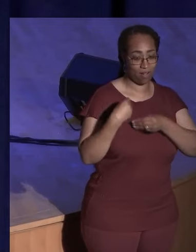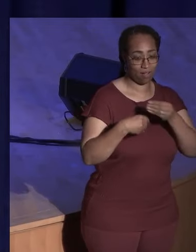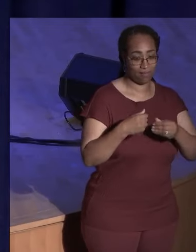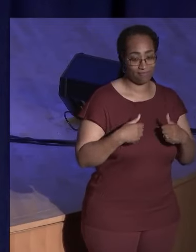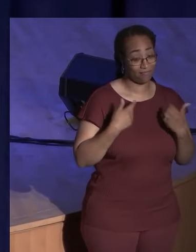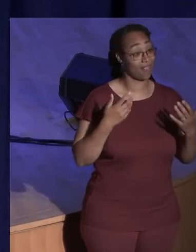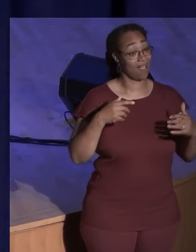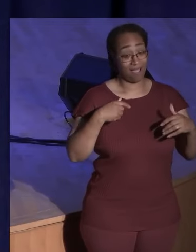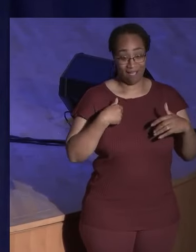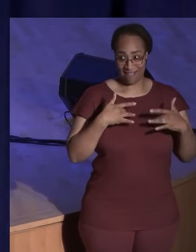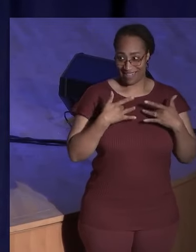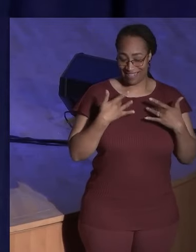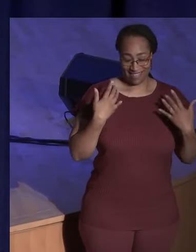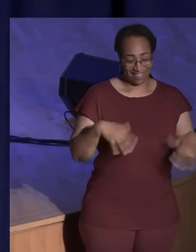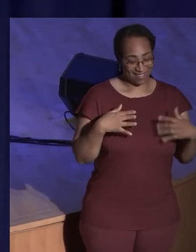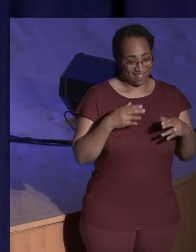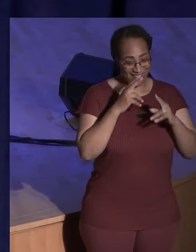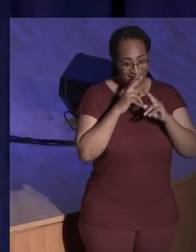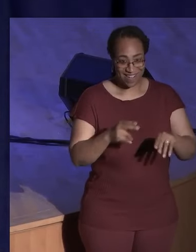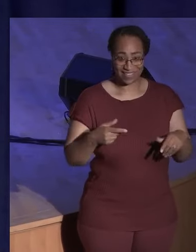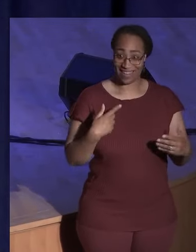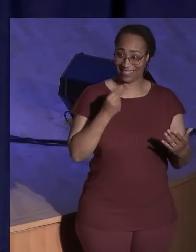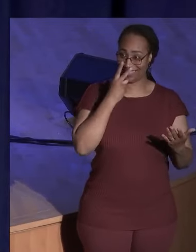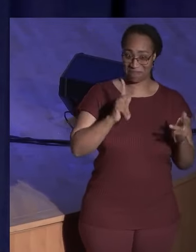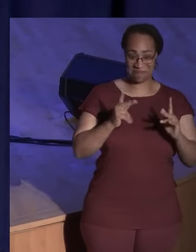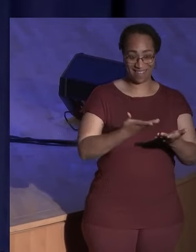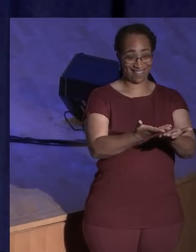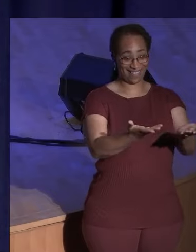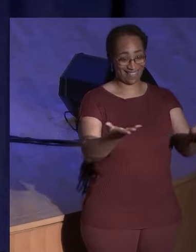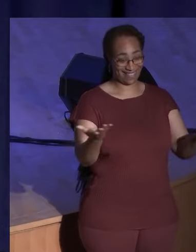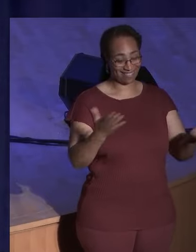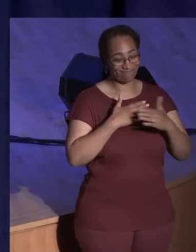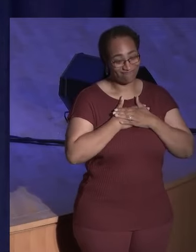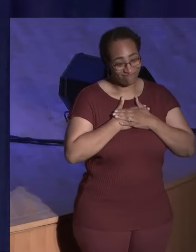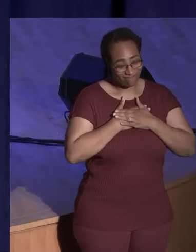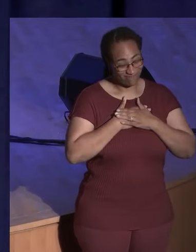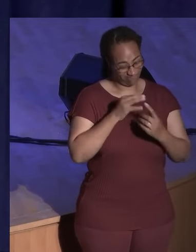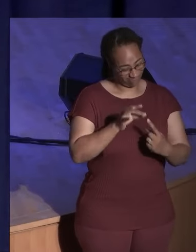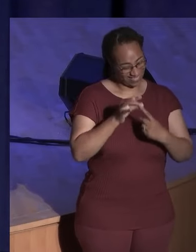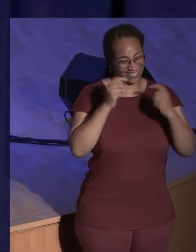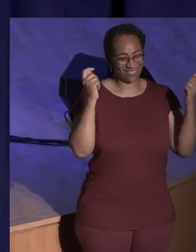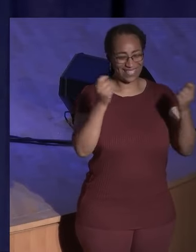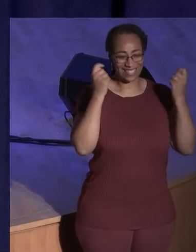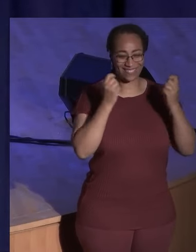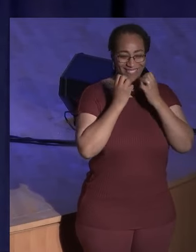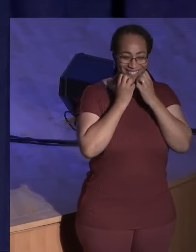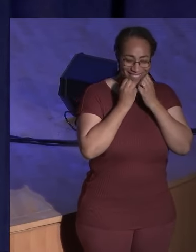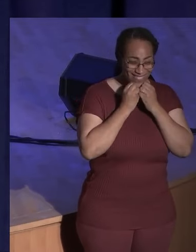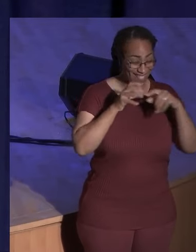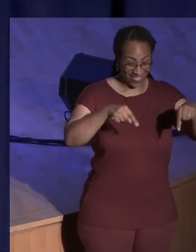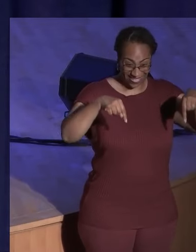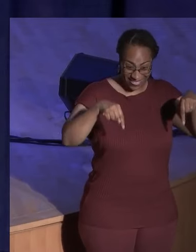what promises to be a truly special festival. We are marking the 20th anniversary of this